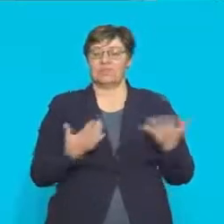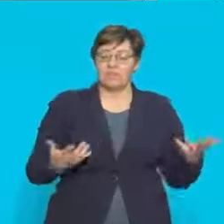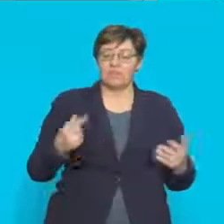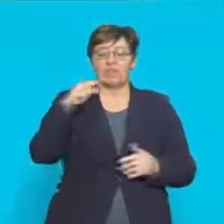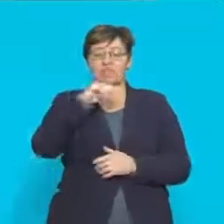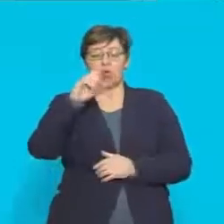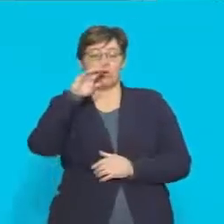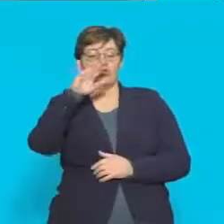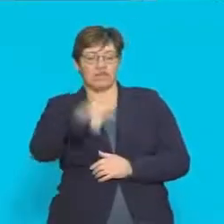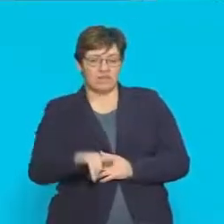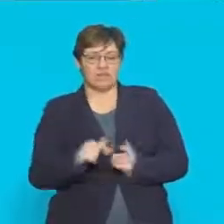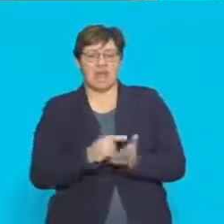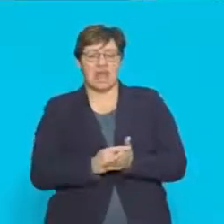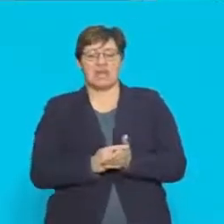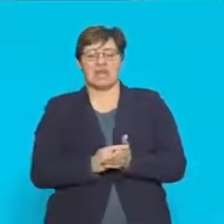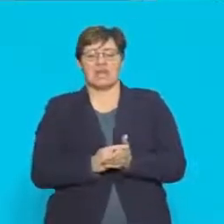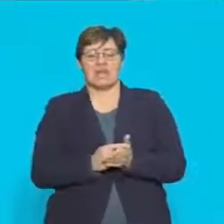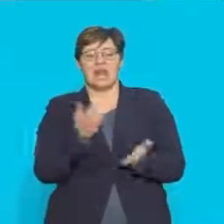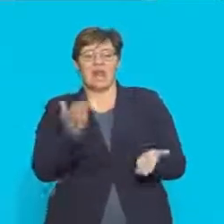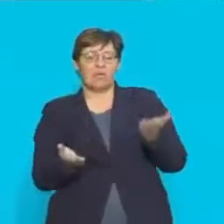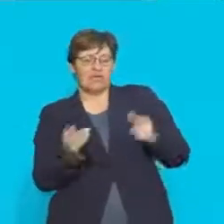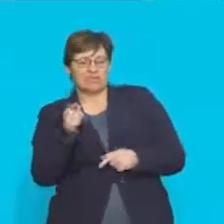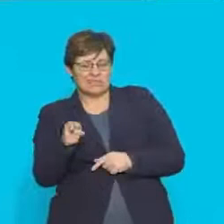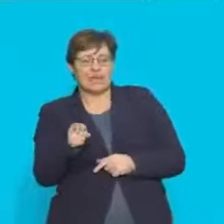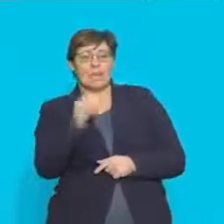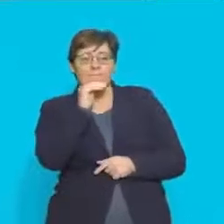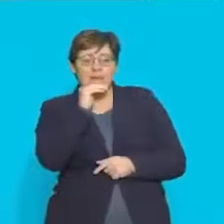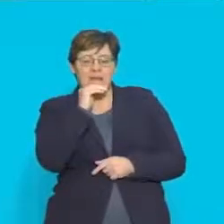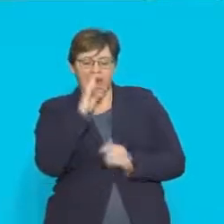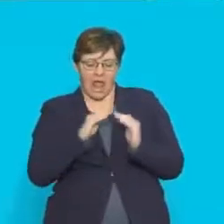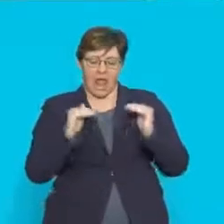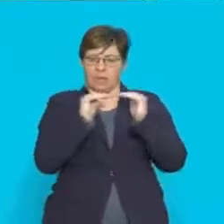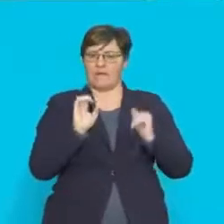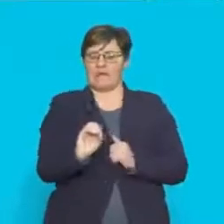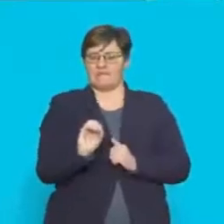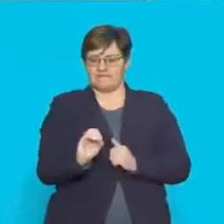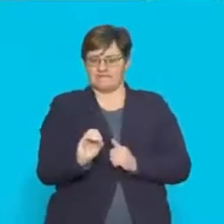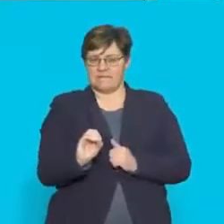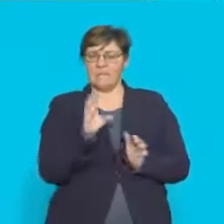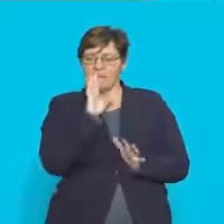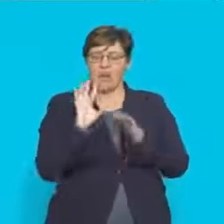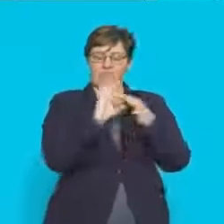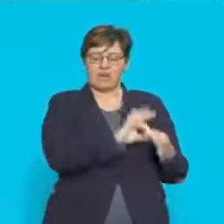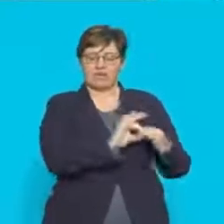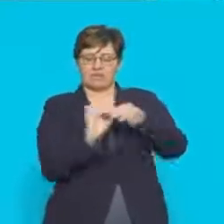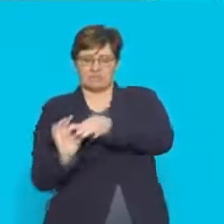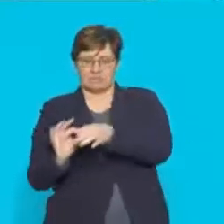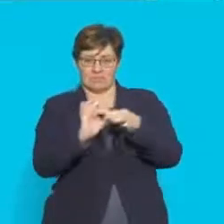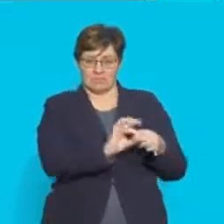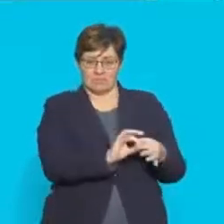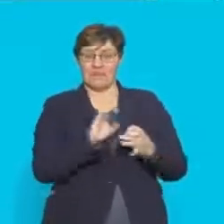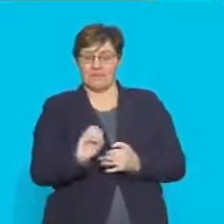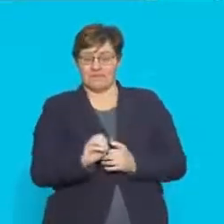geometry and equations, there's some equality that we are talking about there, which is a relationship that we are talking about,